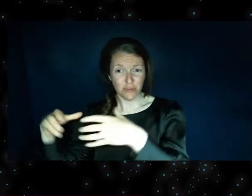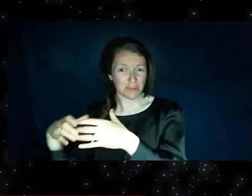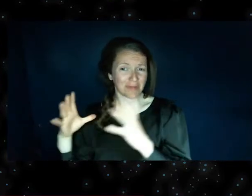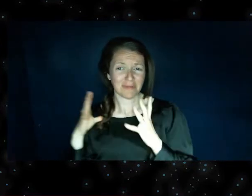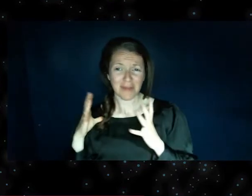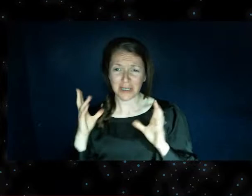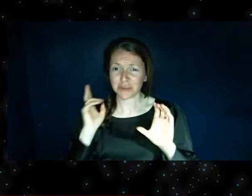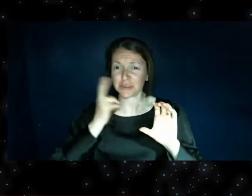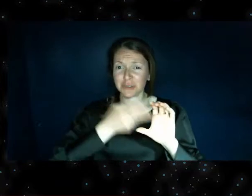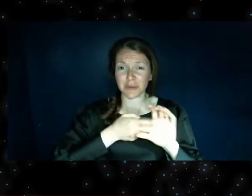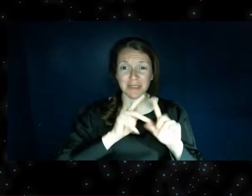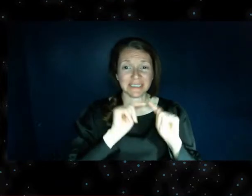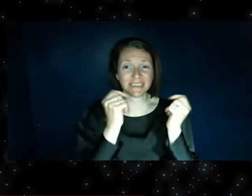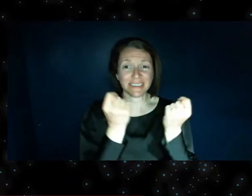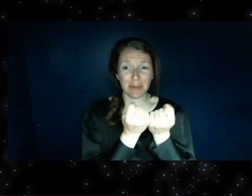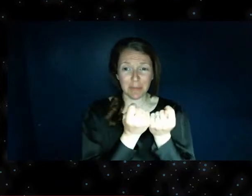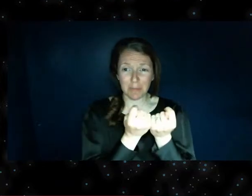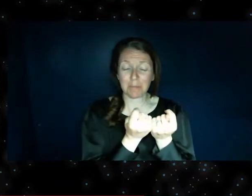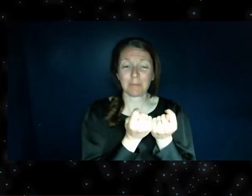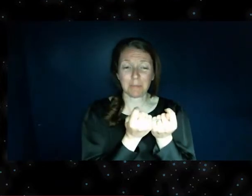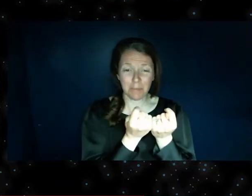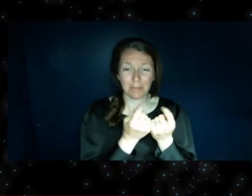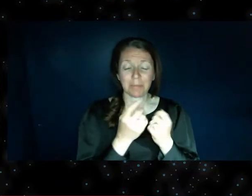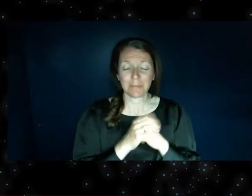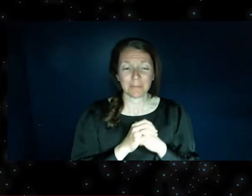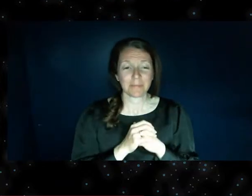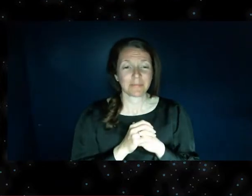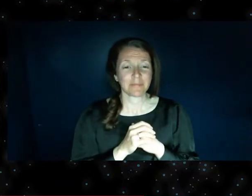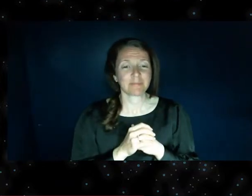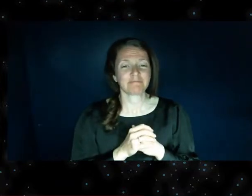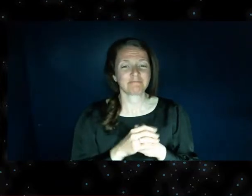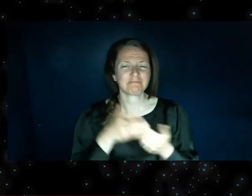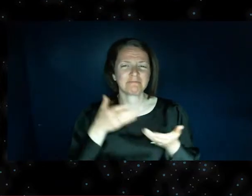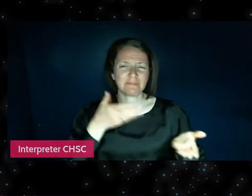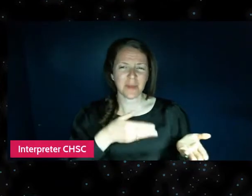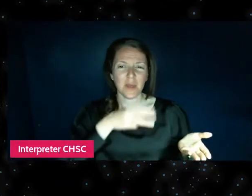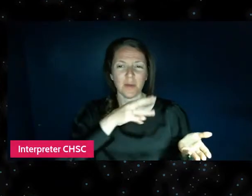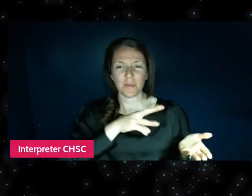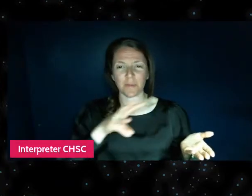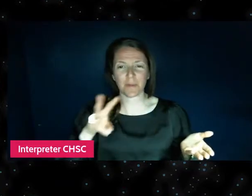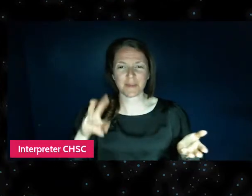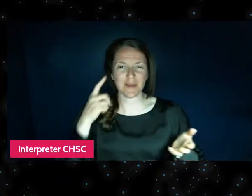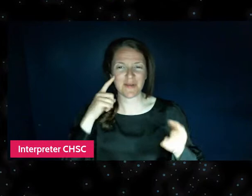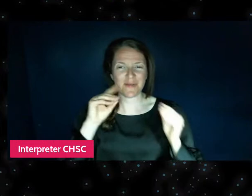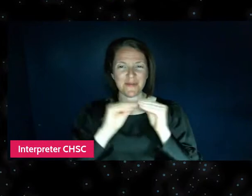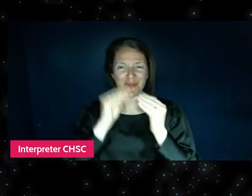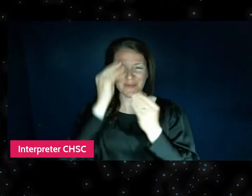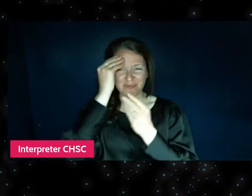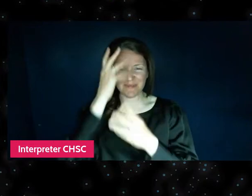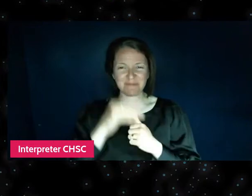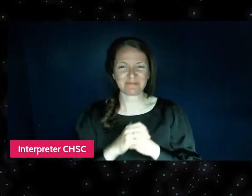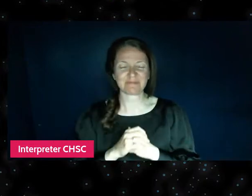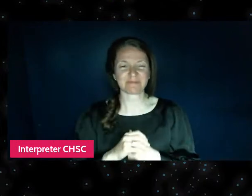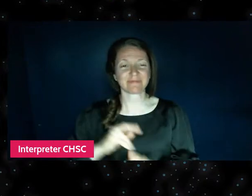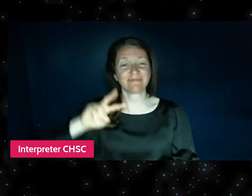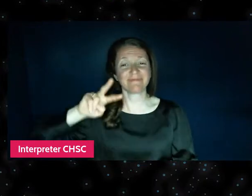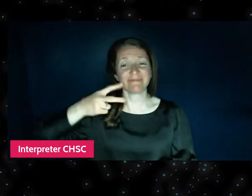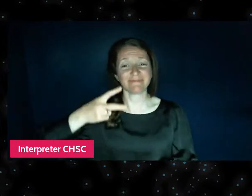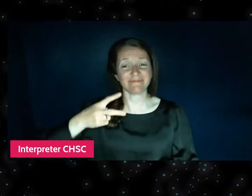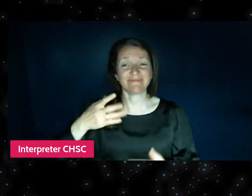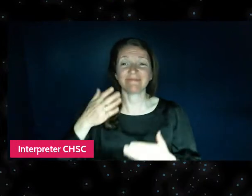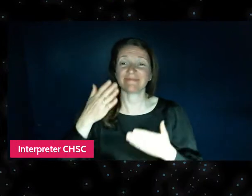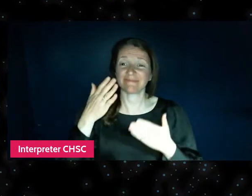clevelandfilm.org/trivia night for more details. And now we'll head into the second segment tonight, led by Dr. Lady